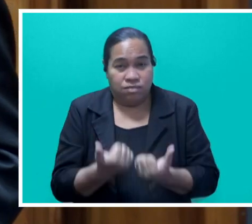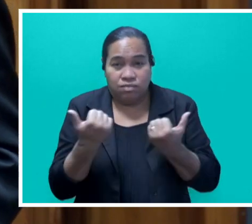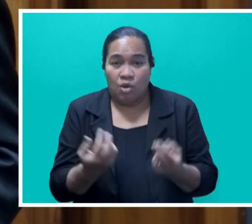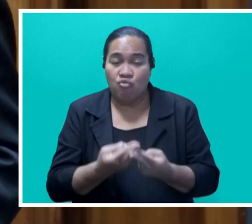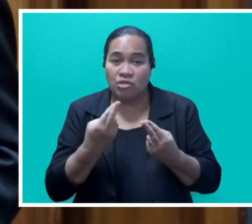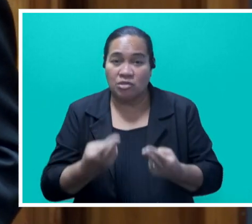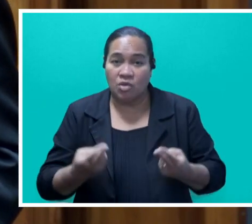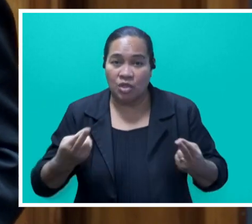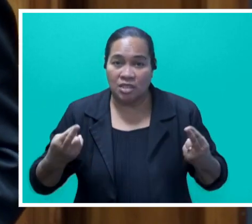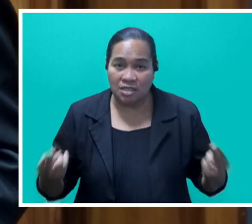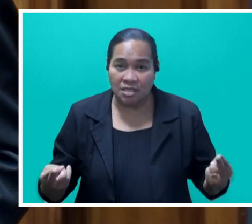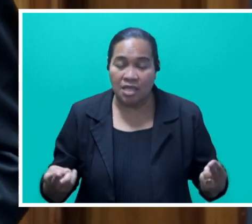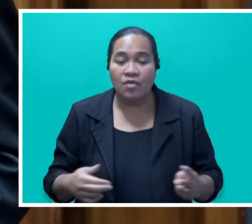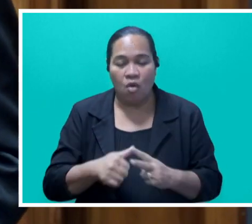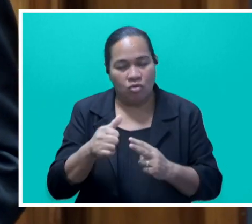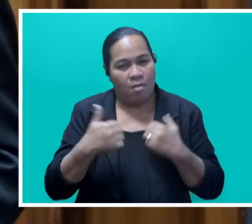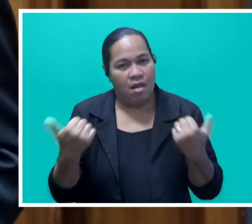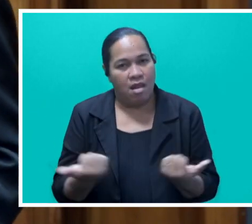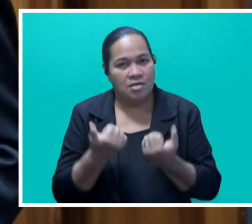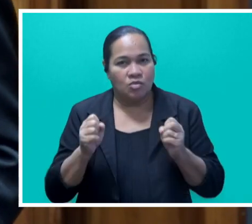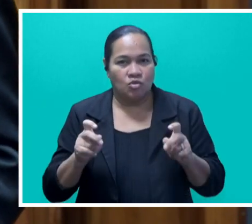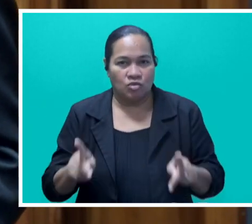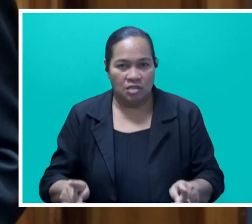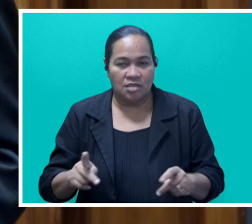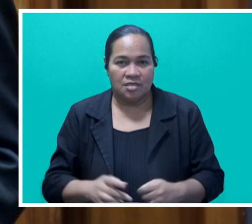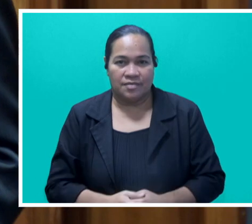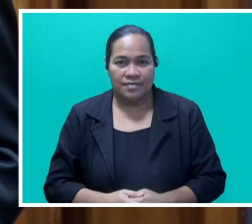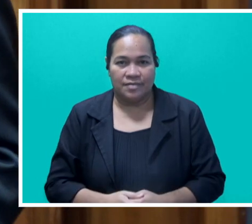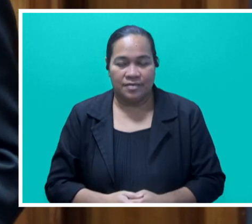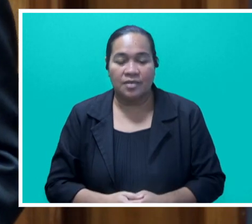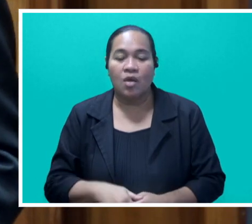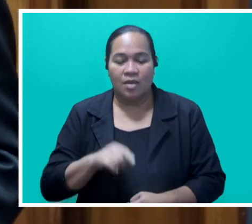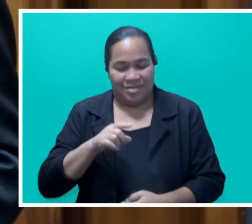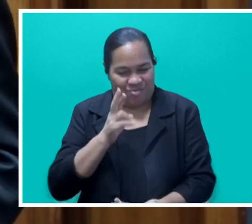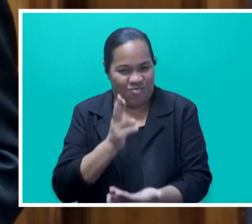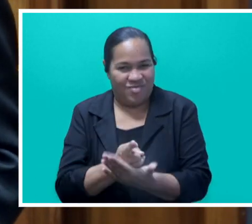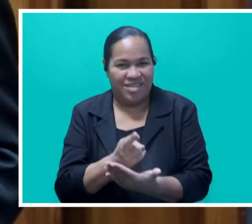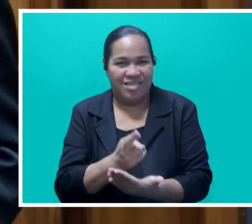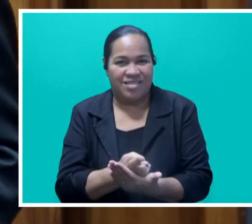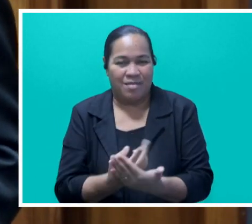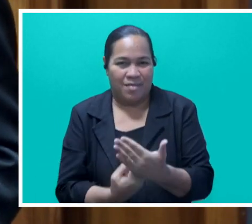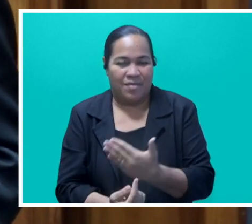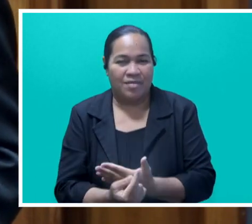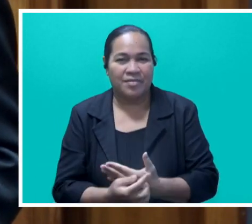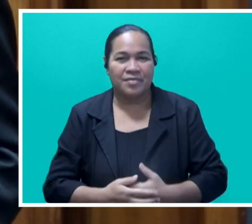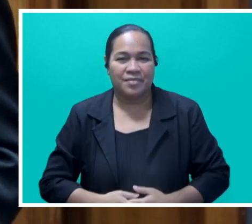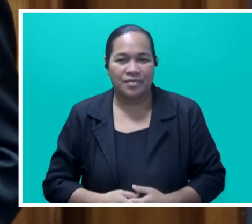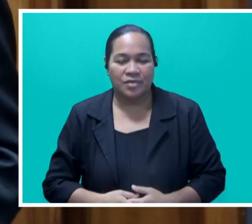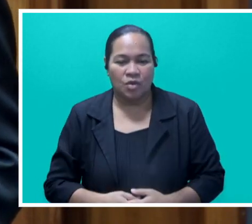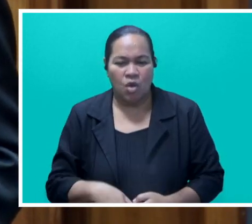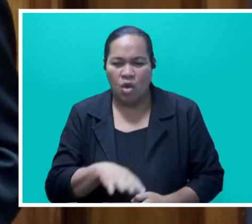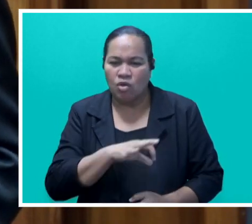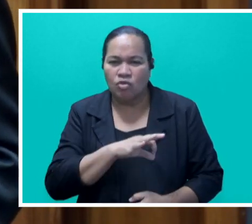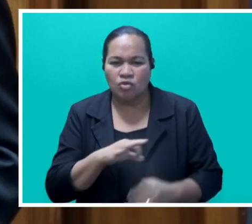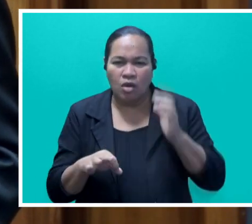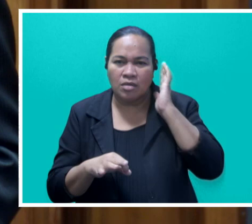resources and opportunities. This is our reality. We shall not grow in